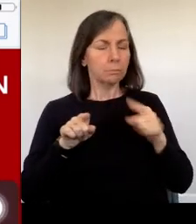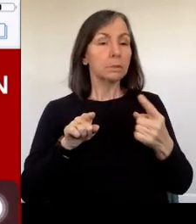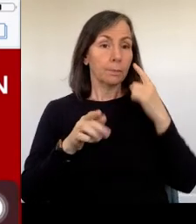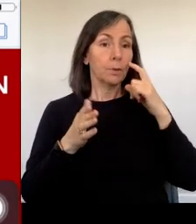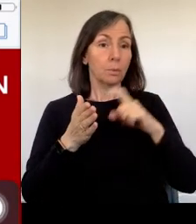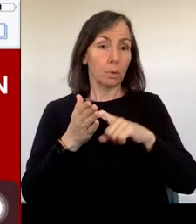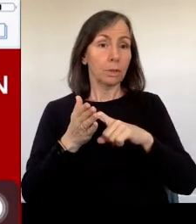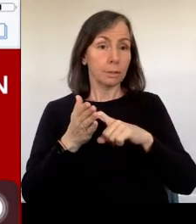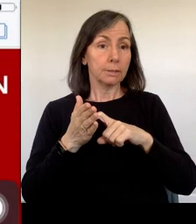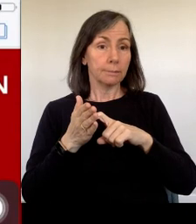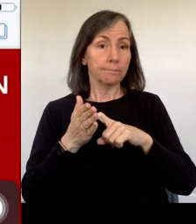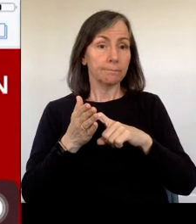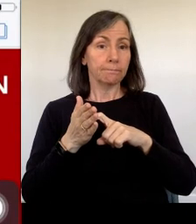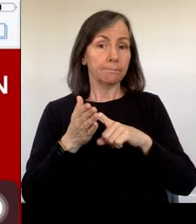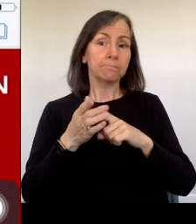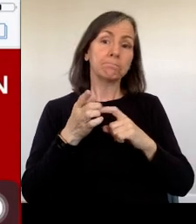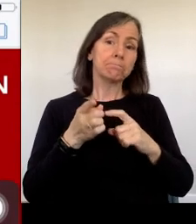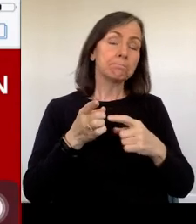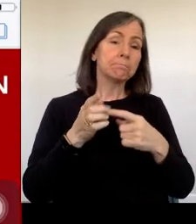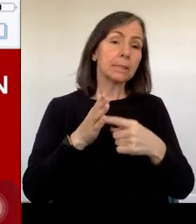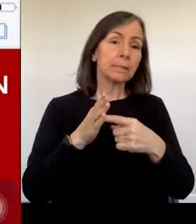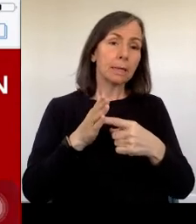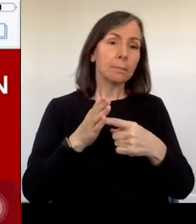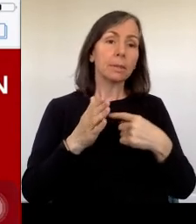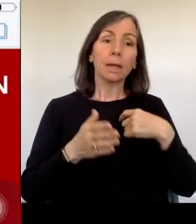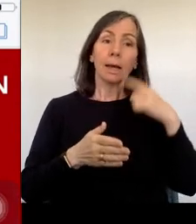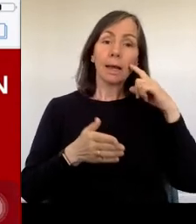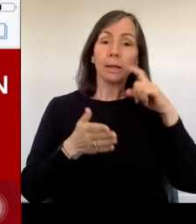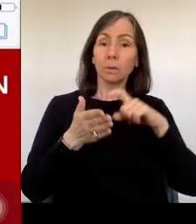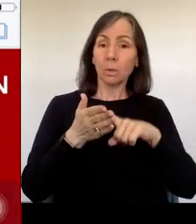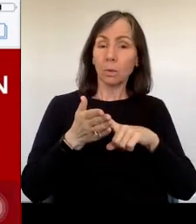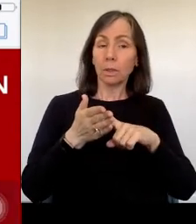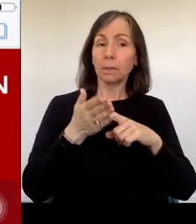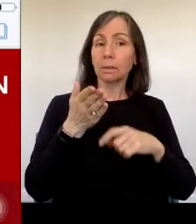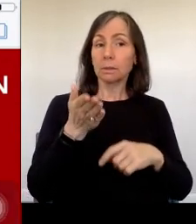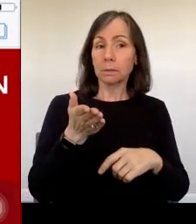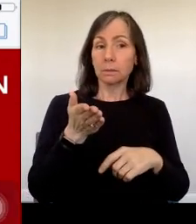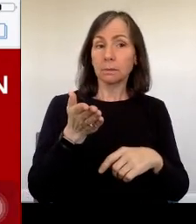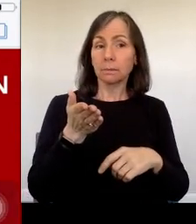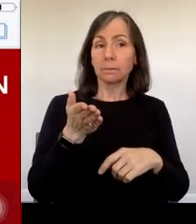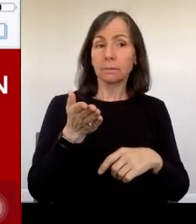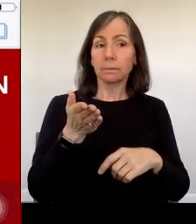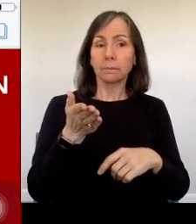So you're going to say, I noticed